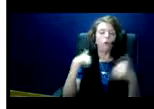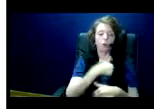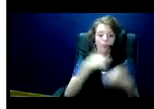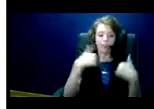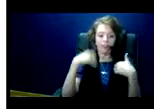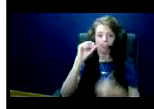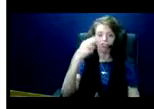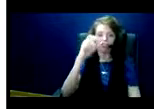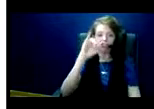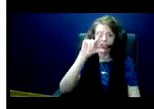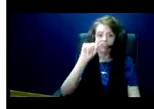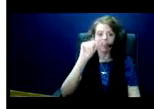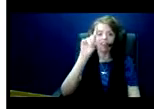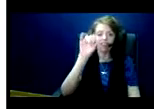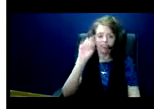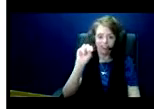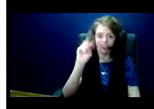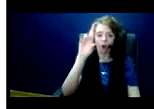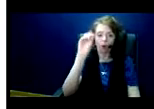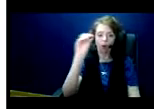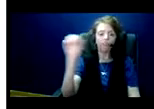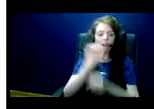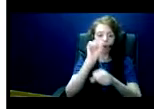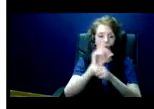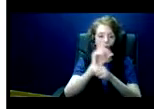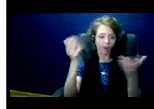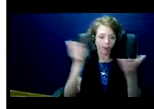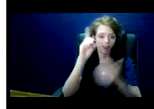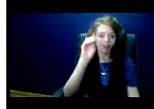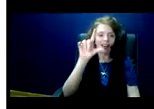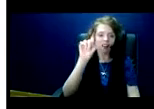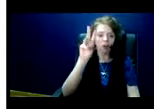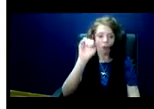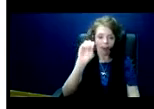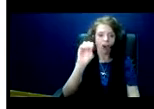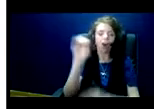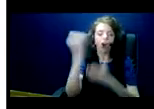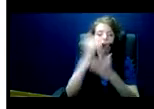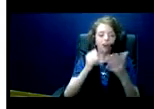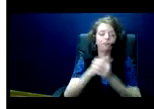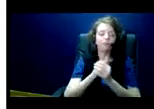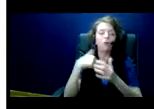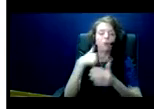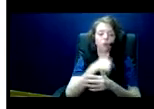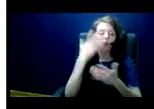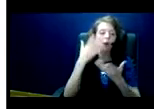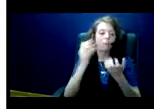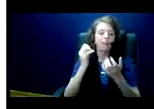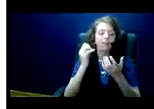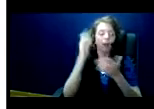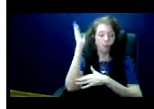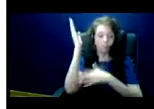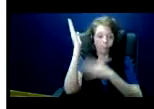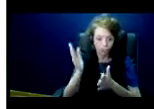work at the Delaware Division of the Arts. The session today will be recorded and later shared, so please turn off